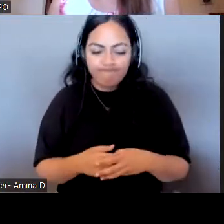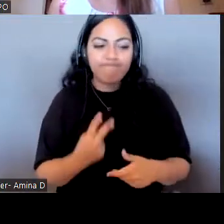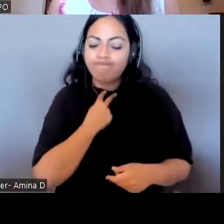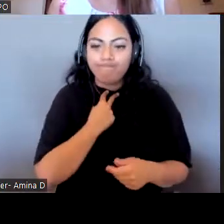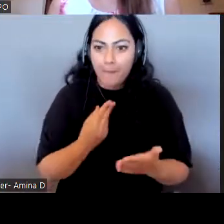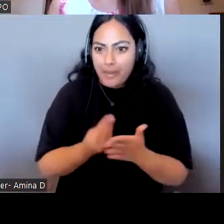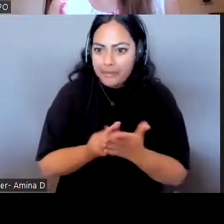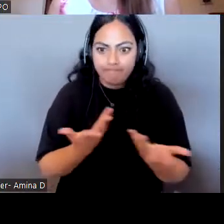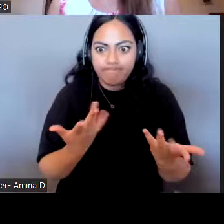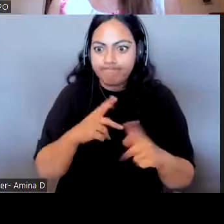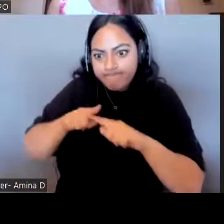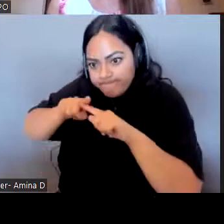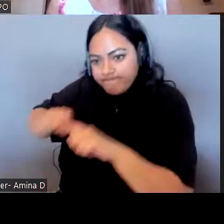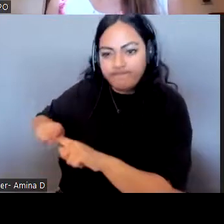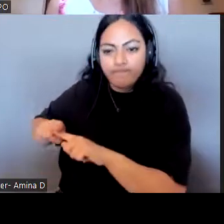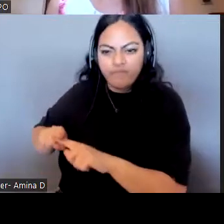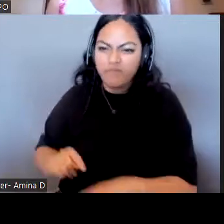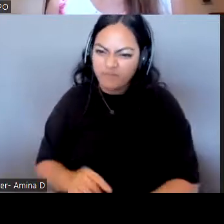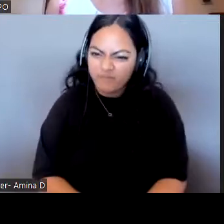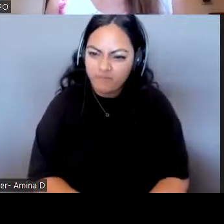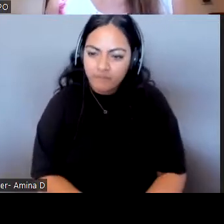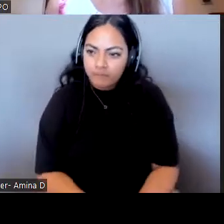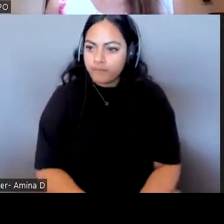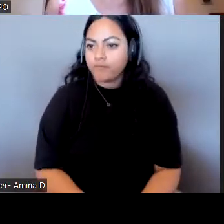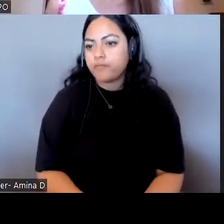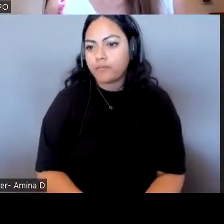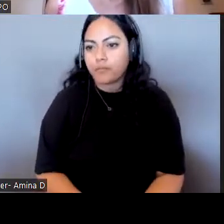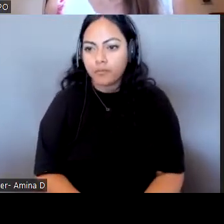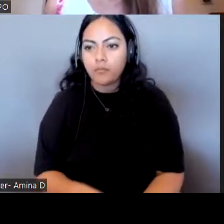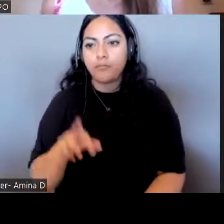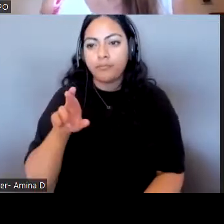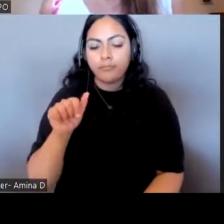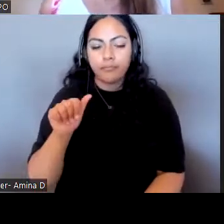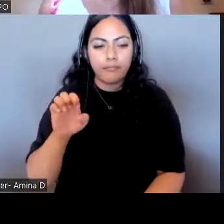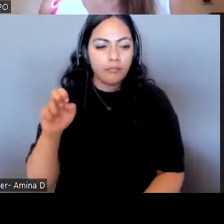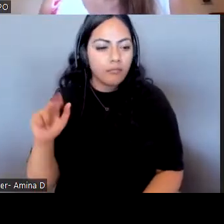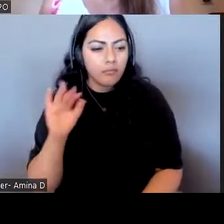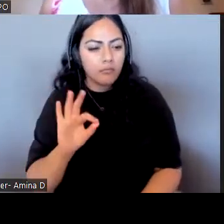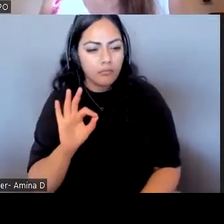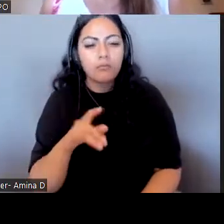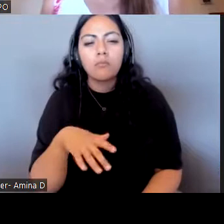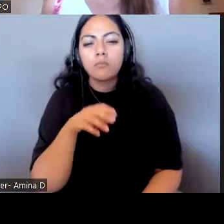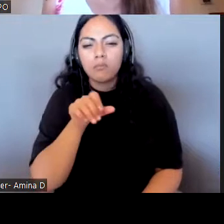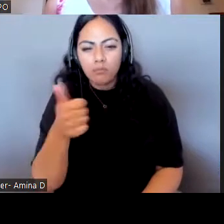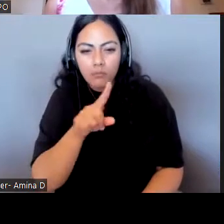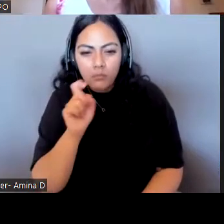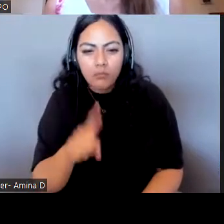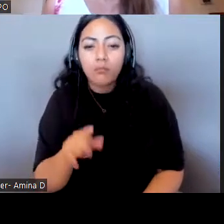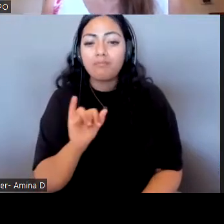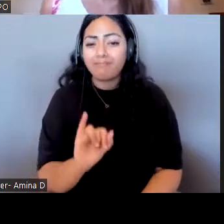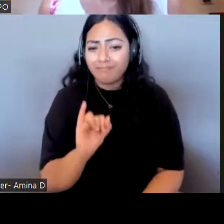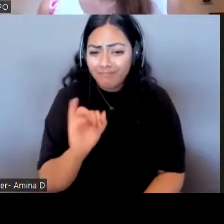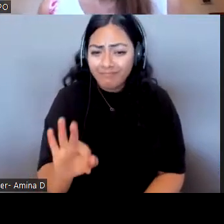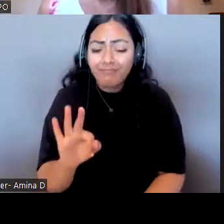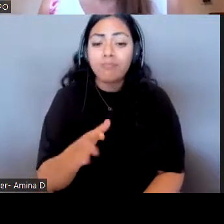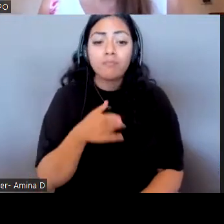themselves. Thanks. And there's another, just a question. What should immigrant women do that flee abuse but don't